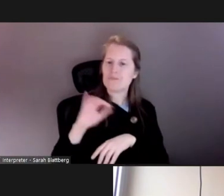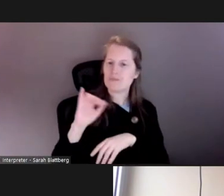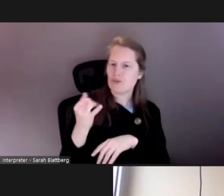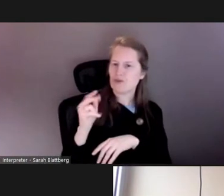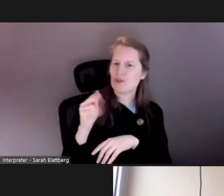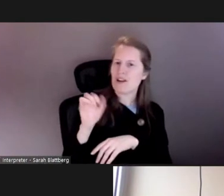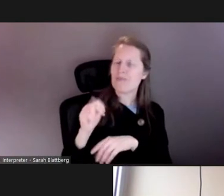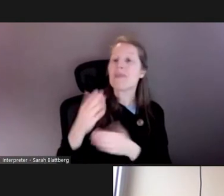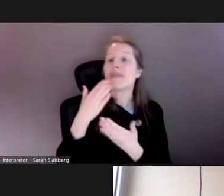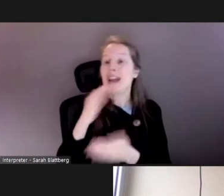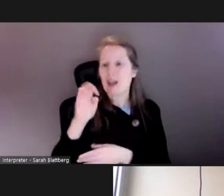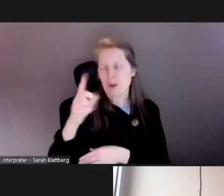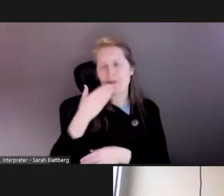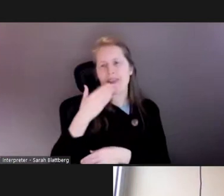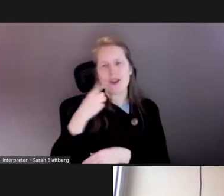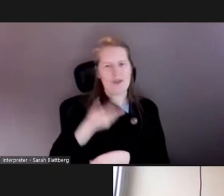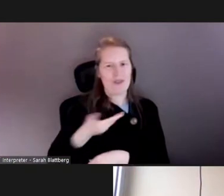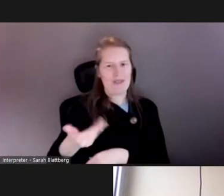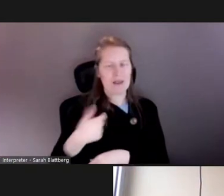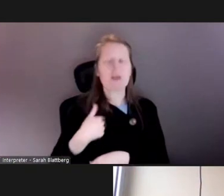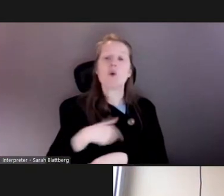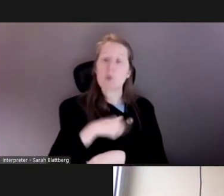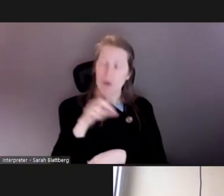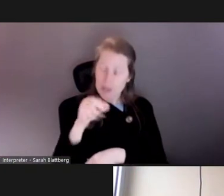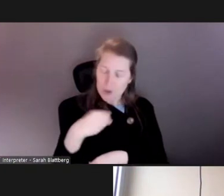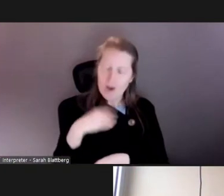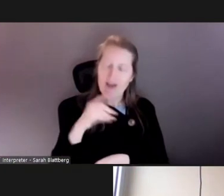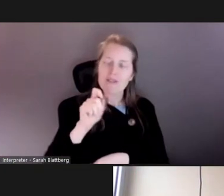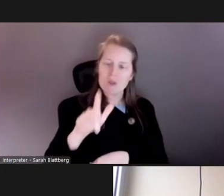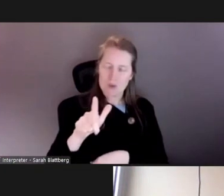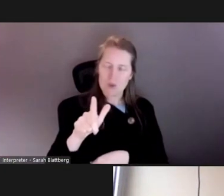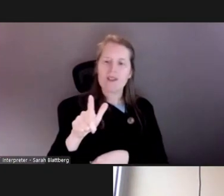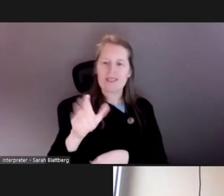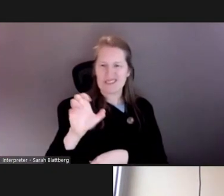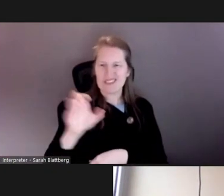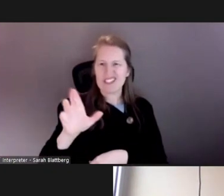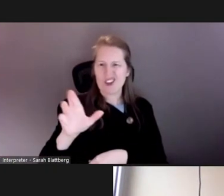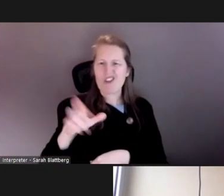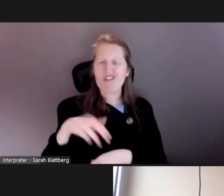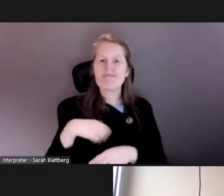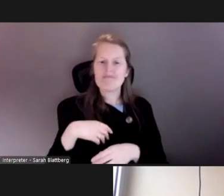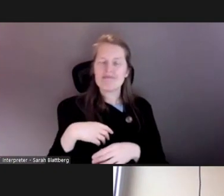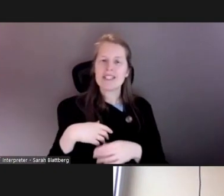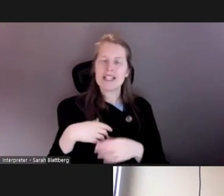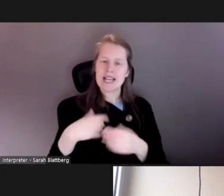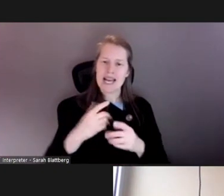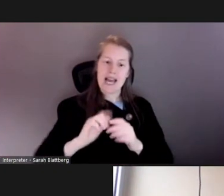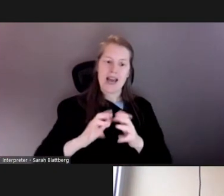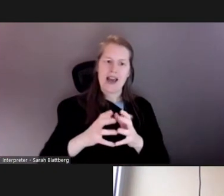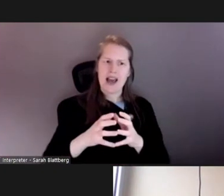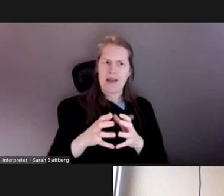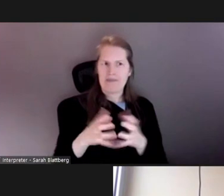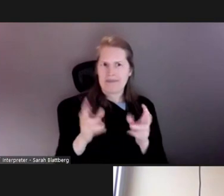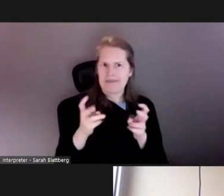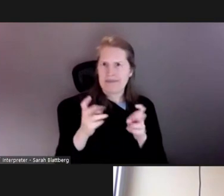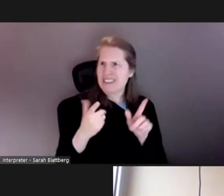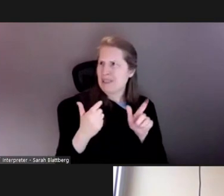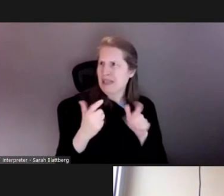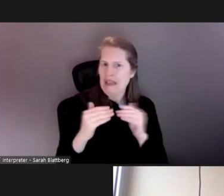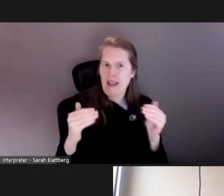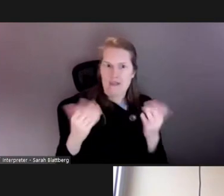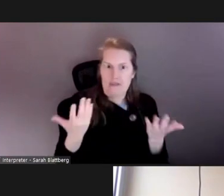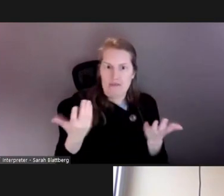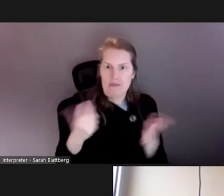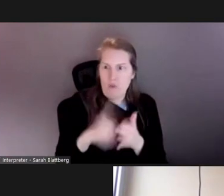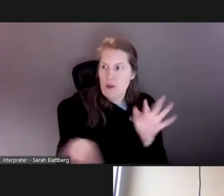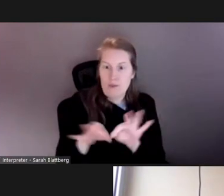having me. We have a tool at Consumer Reports that really tries to answer the question, how much speed do you need? And it's really